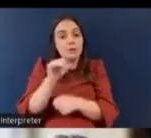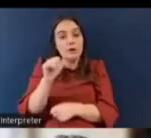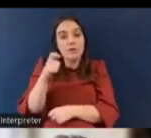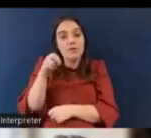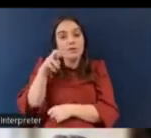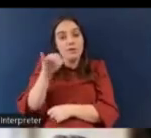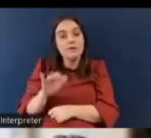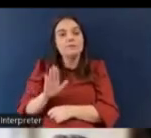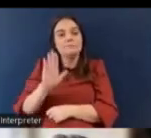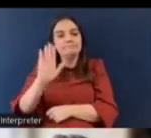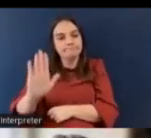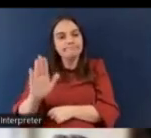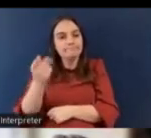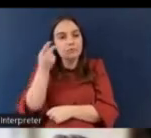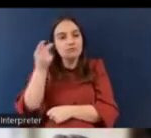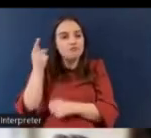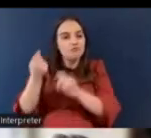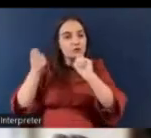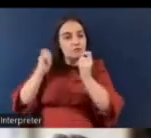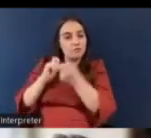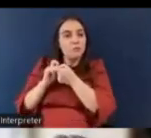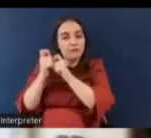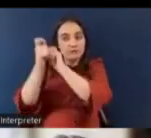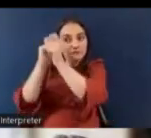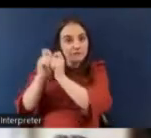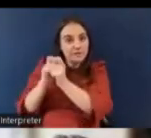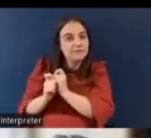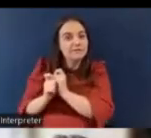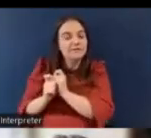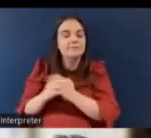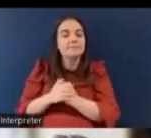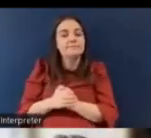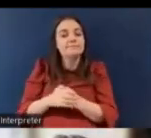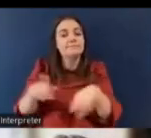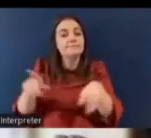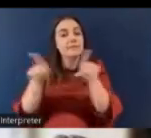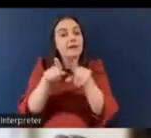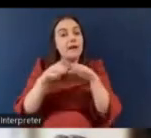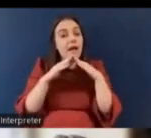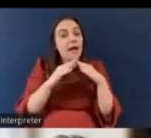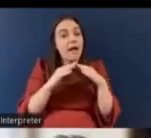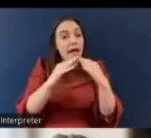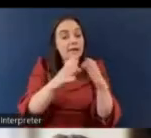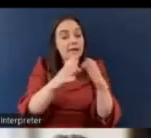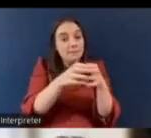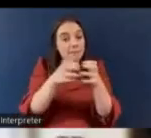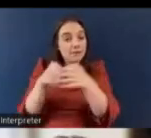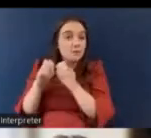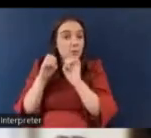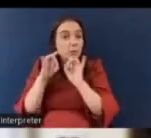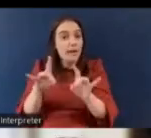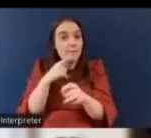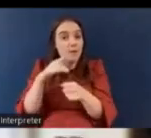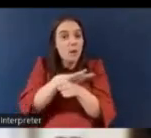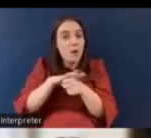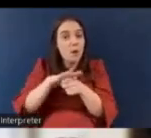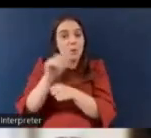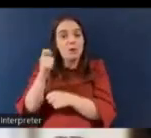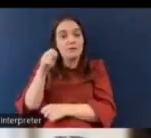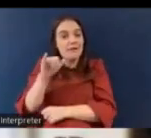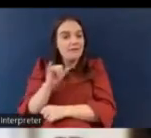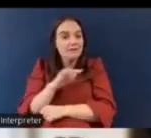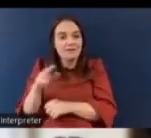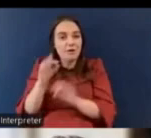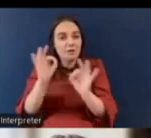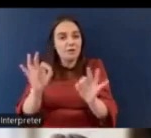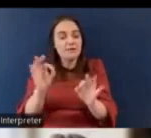to retrofit properties. The same with housing. Well, housing bodies are doing okay, but local authorities not so much, and the private rental sector needs